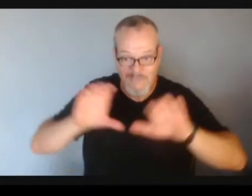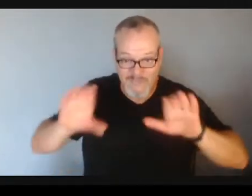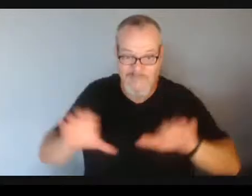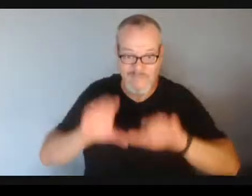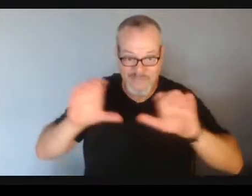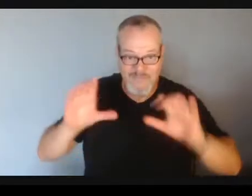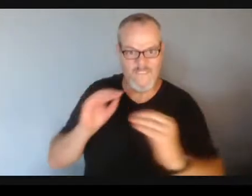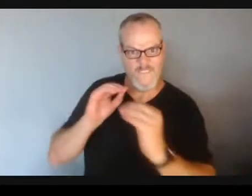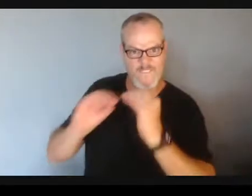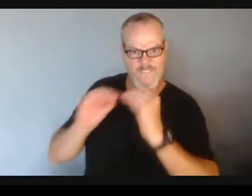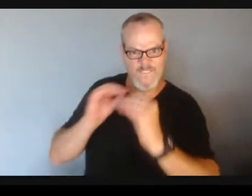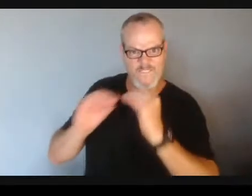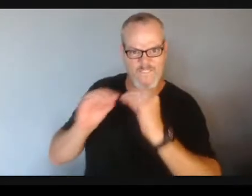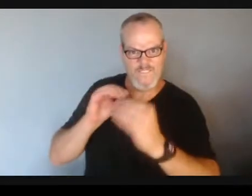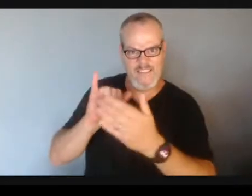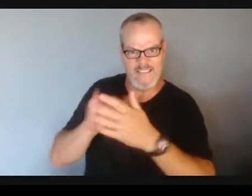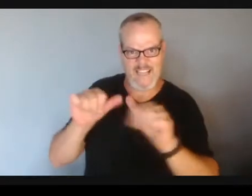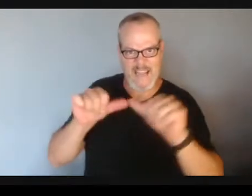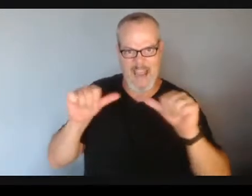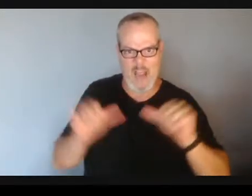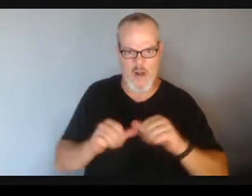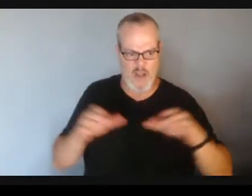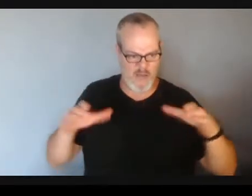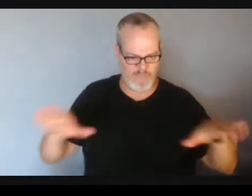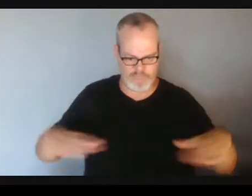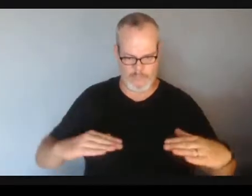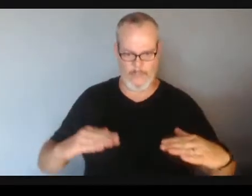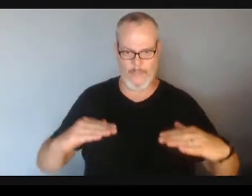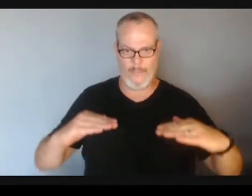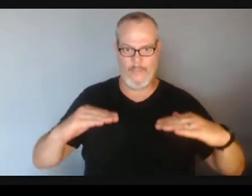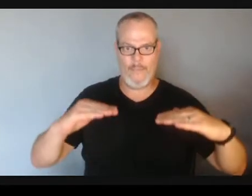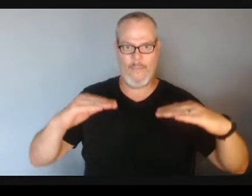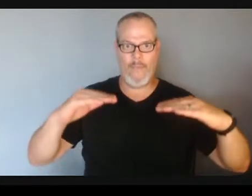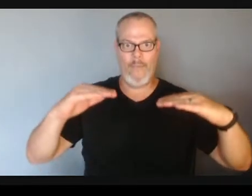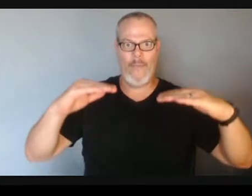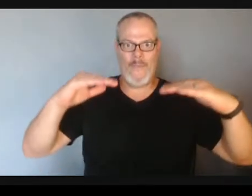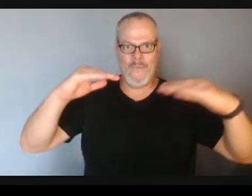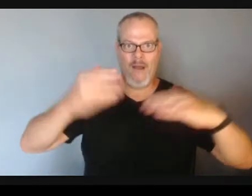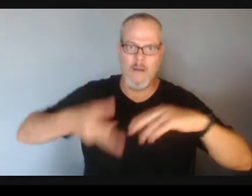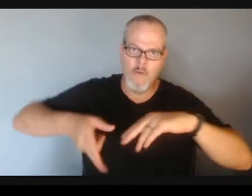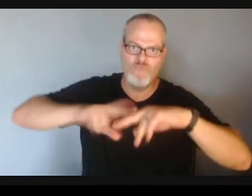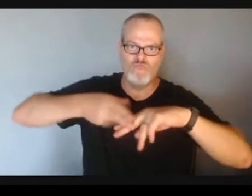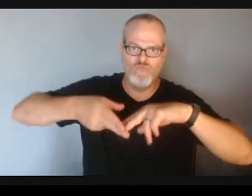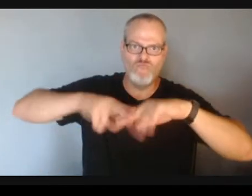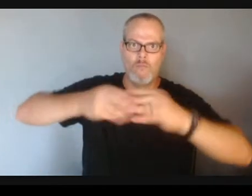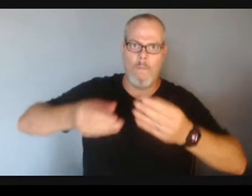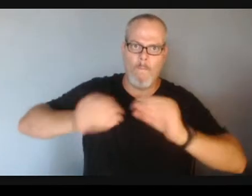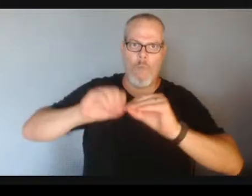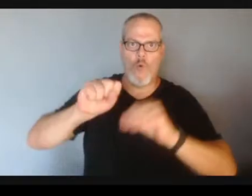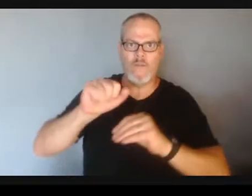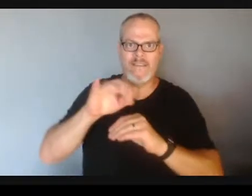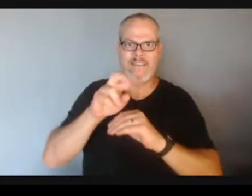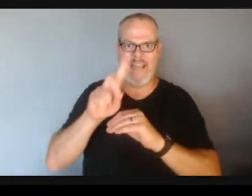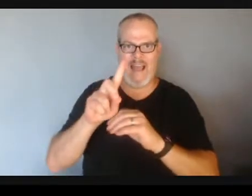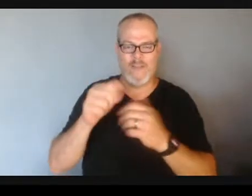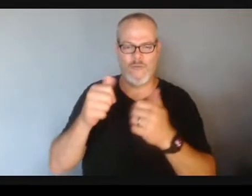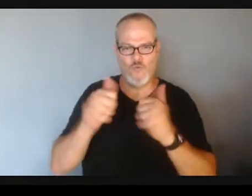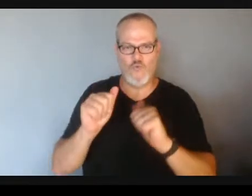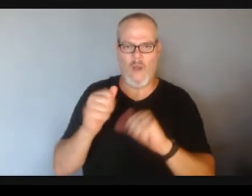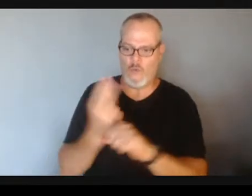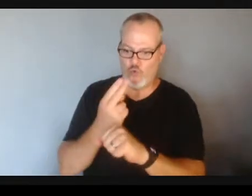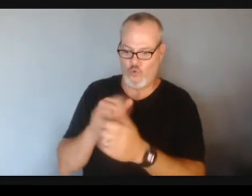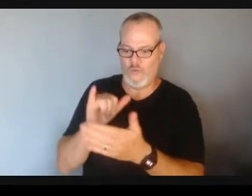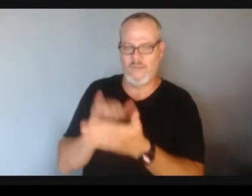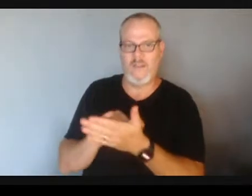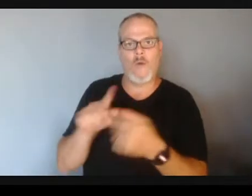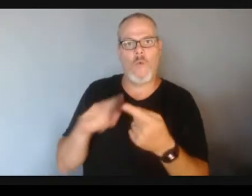that levee, built it back up, put in some more sand just to be able to use it when the crane gets